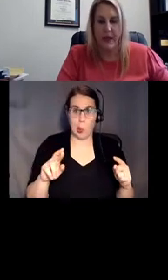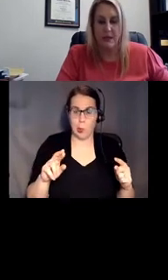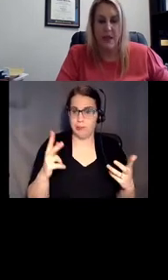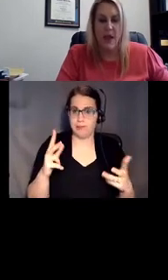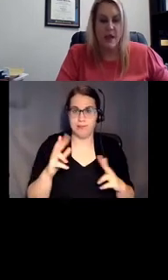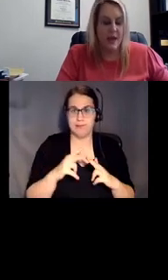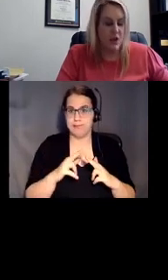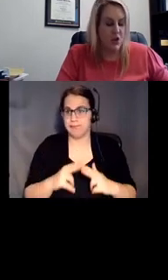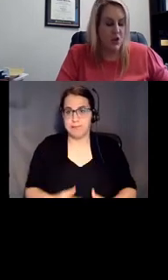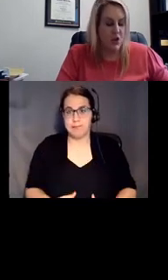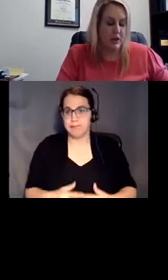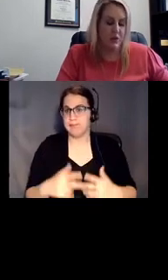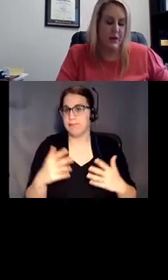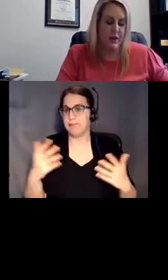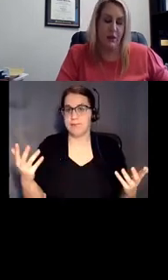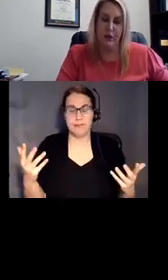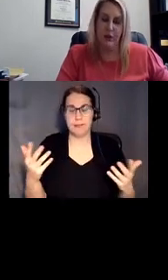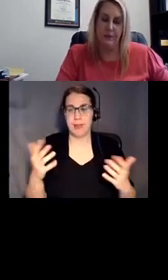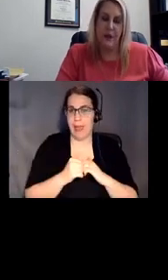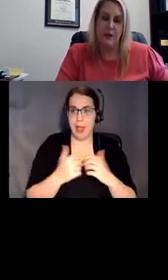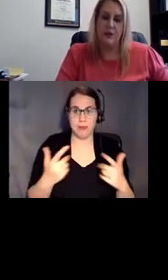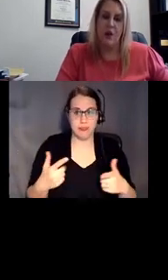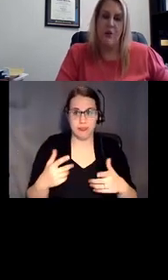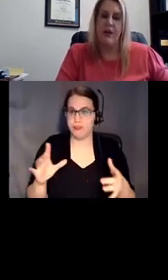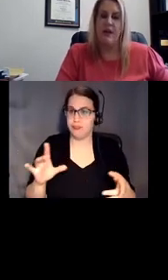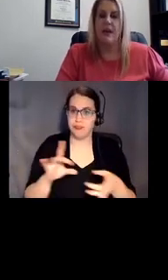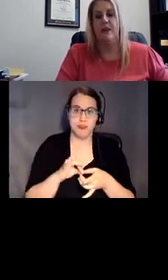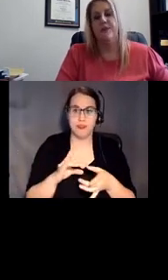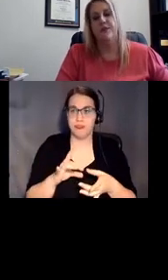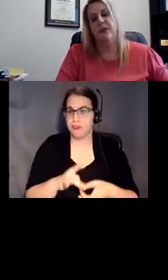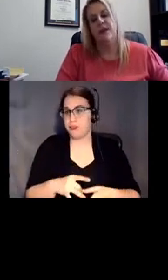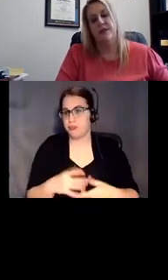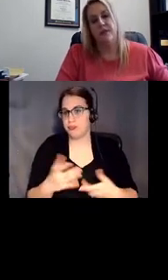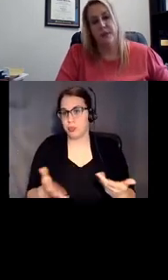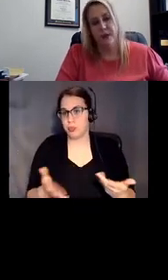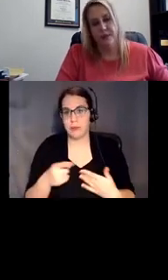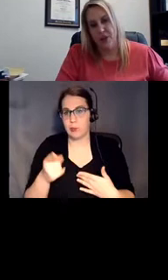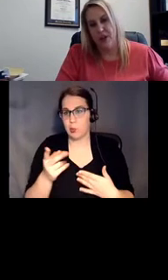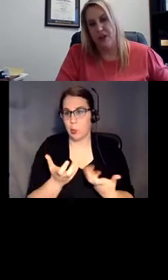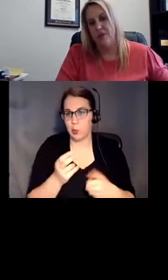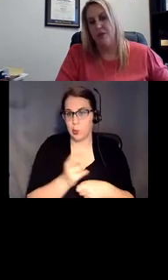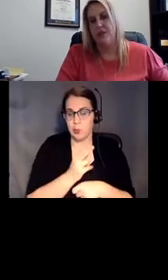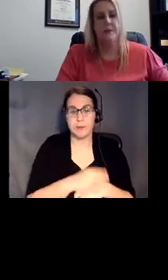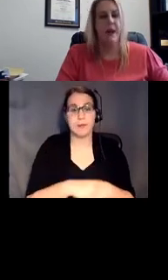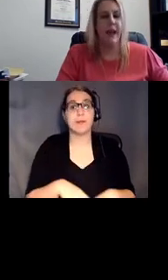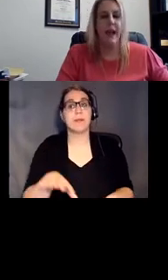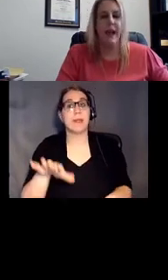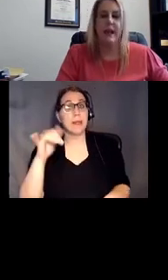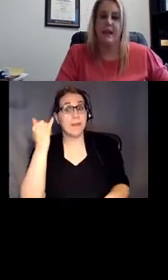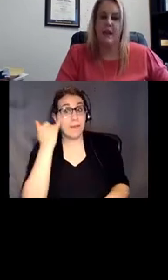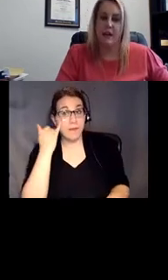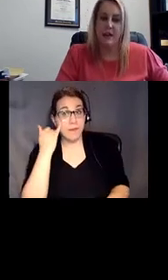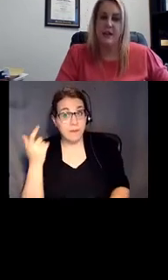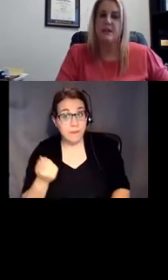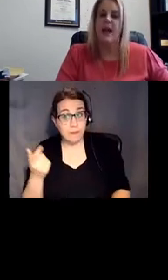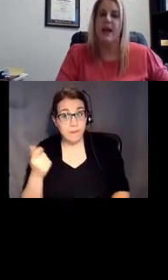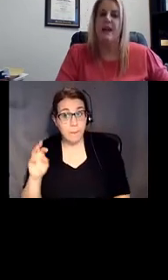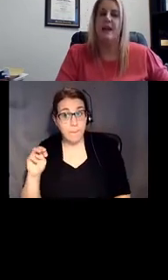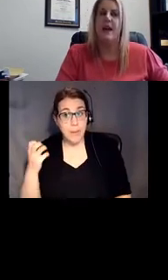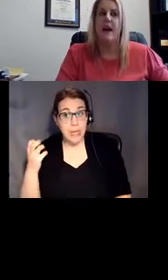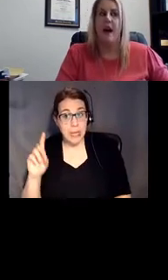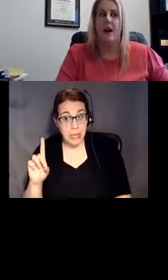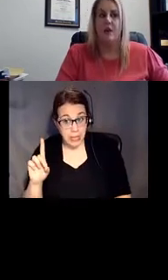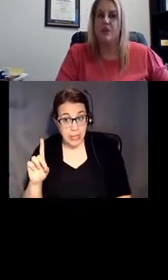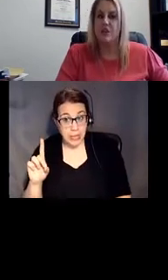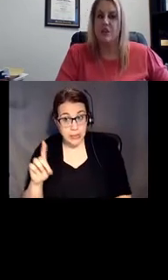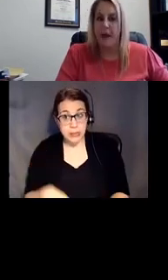or plans that you want to include. So if the beneficiary is receiving Medicaid and there is